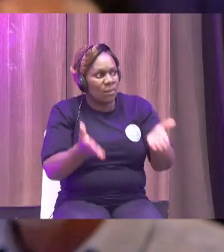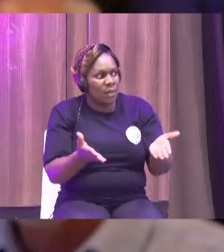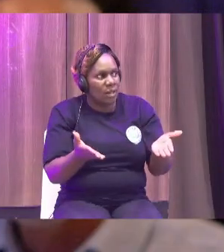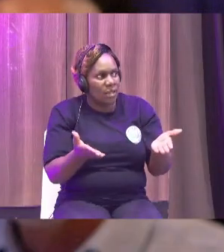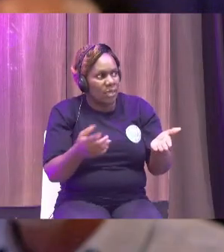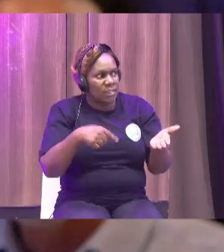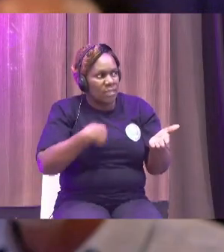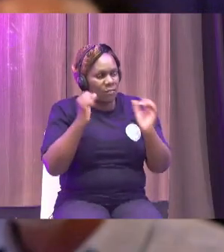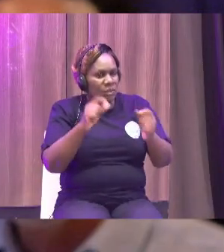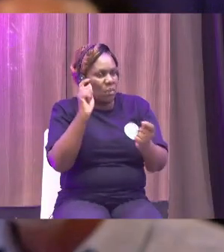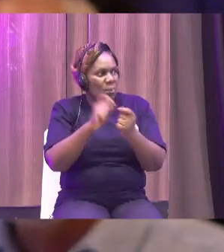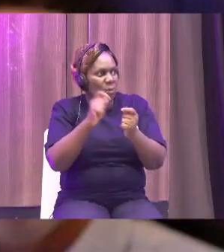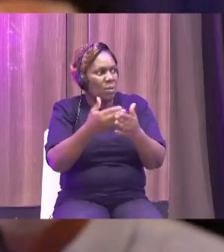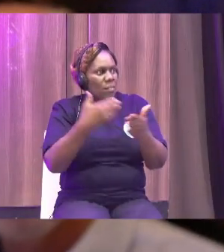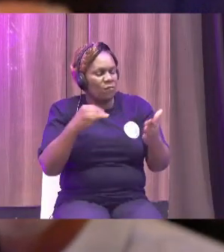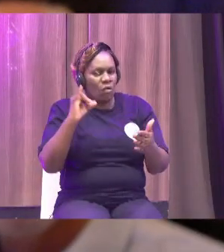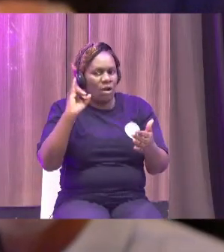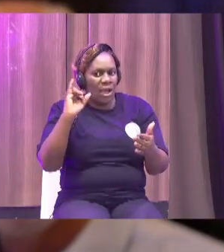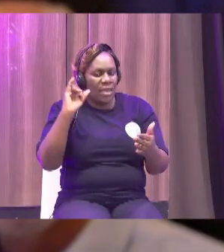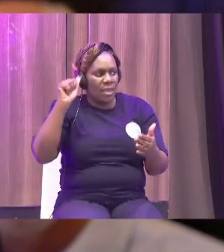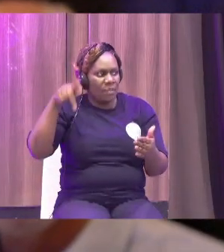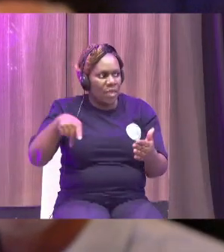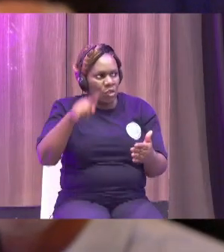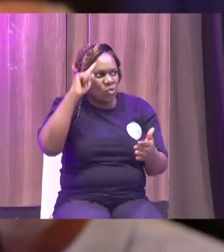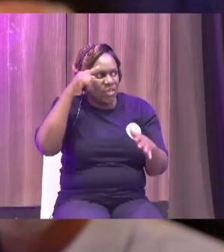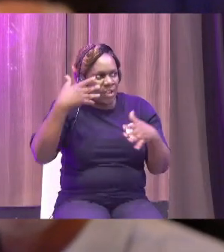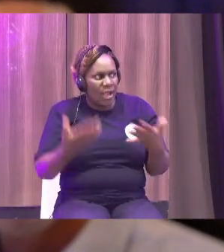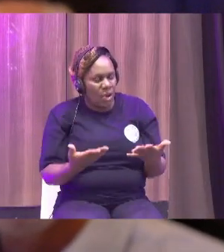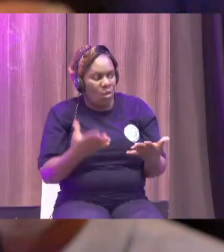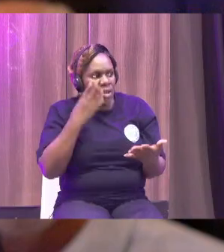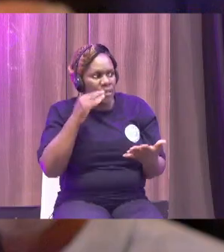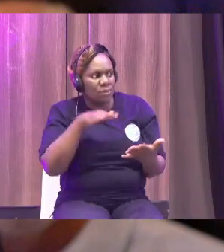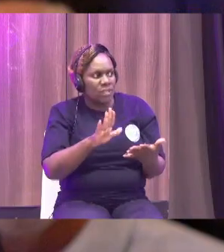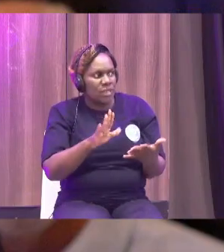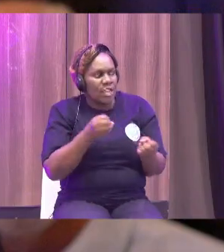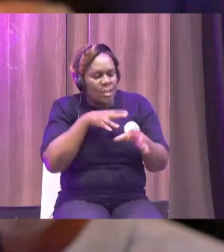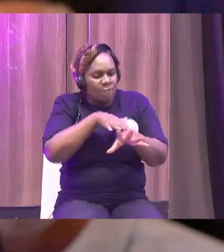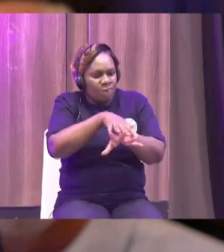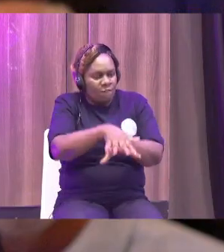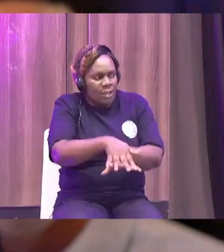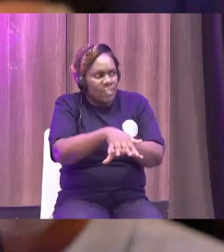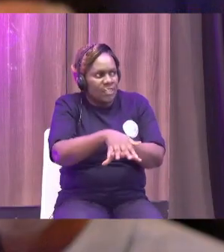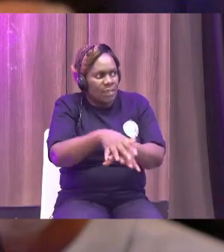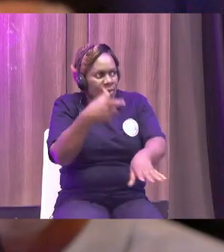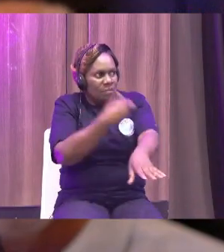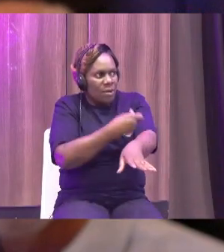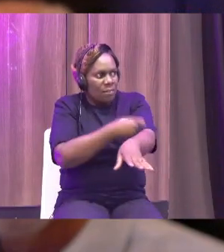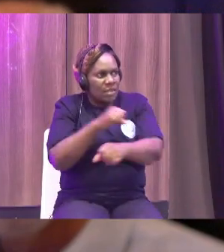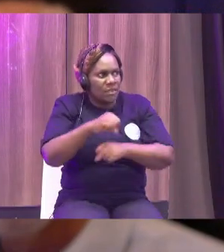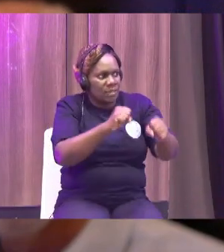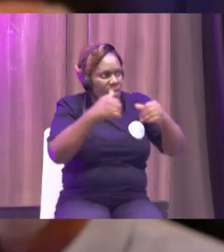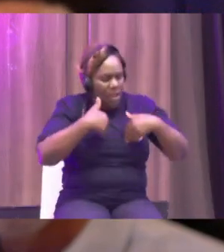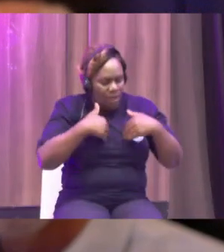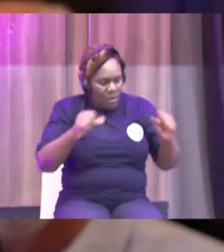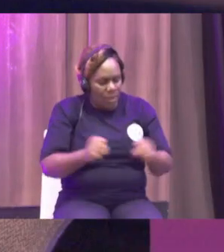we can just test it before IAP, how do you think, based on your experience, could it influence and fit into the vaccine strategy and everything else that's